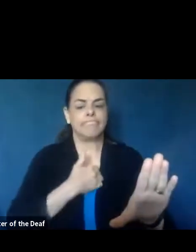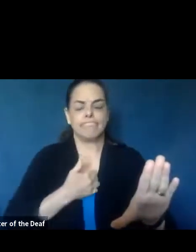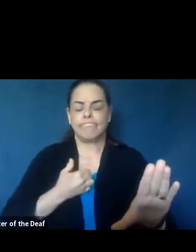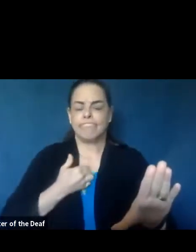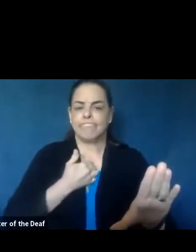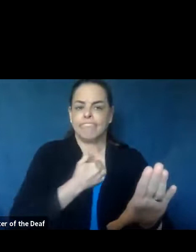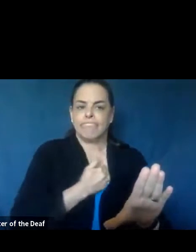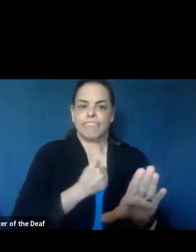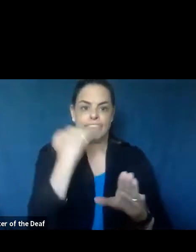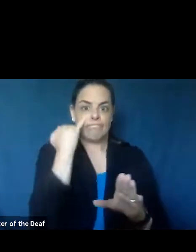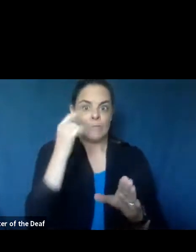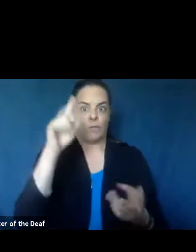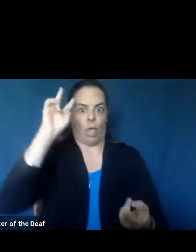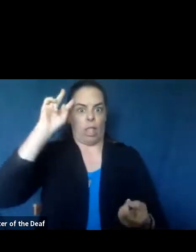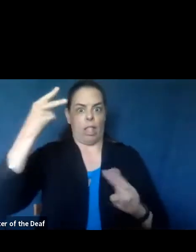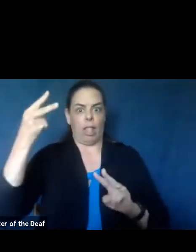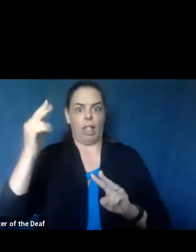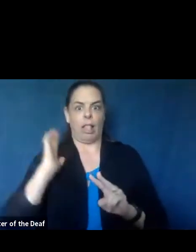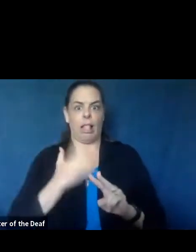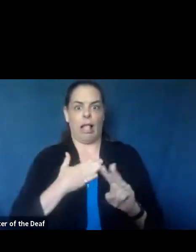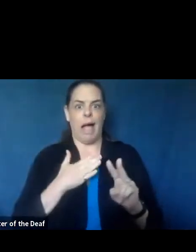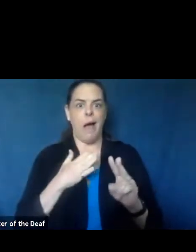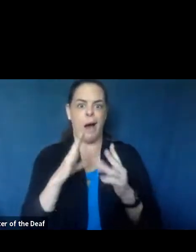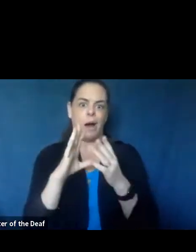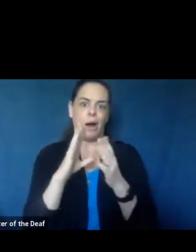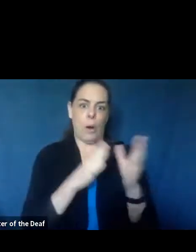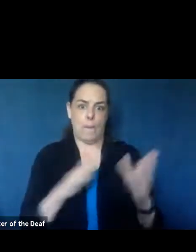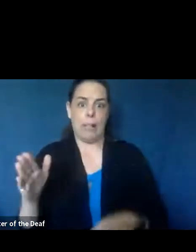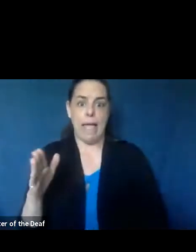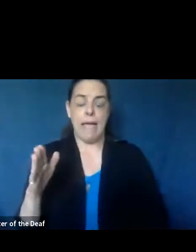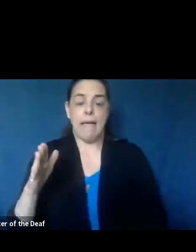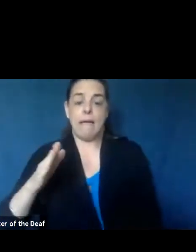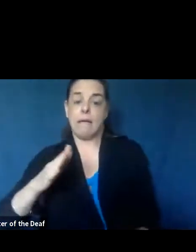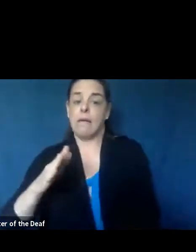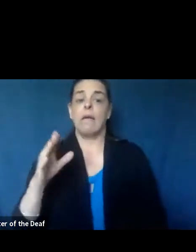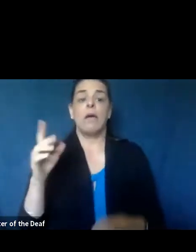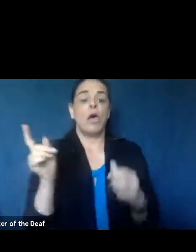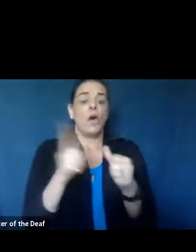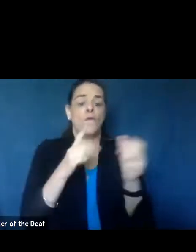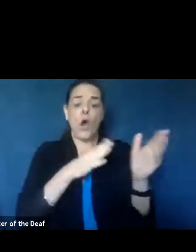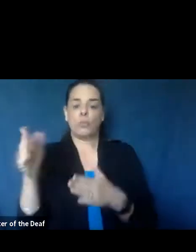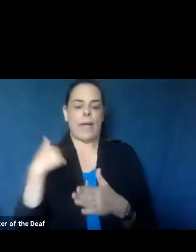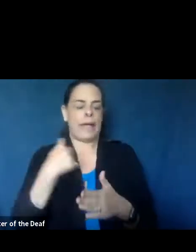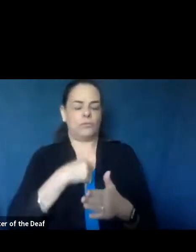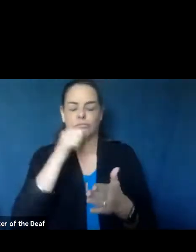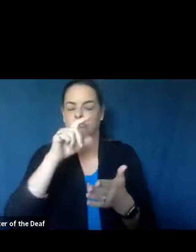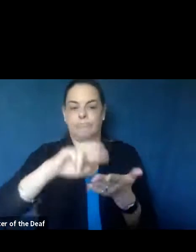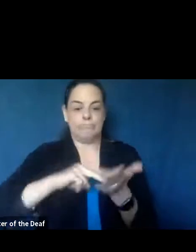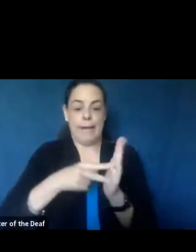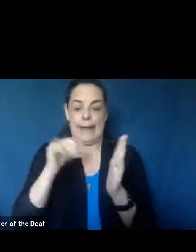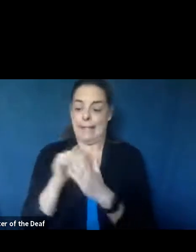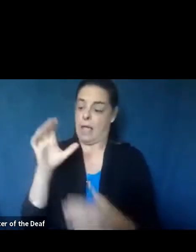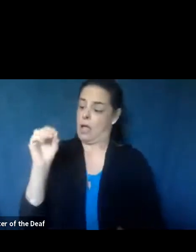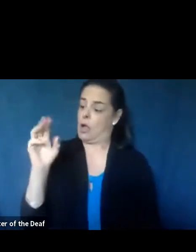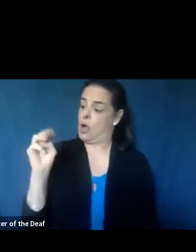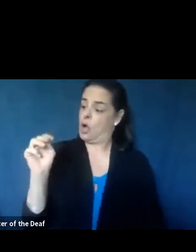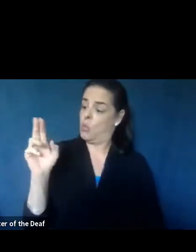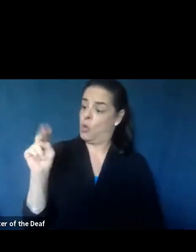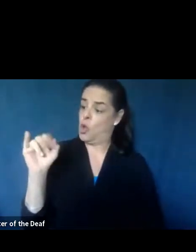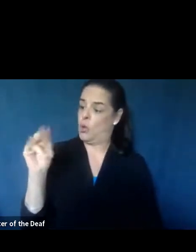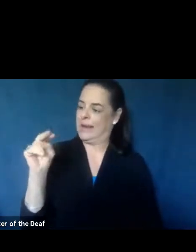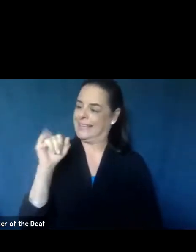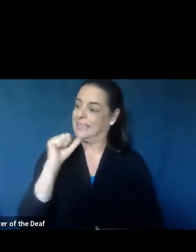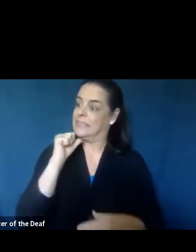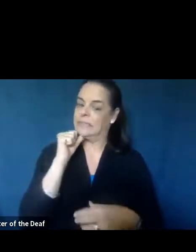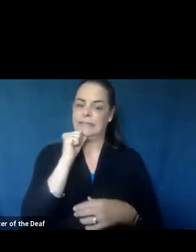in our plan. In our original plan, we did not mean to insinuate in any way that communion is not a core value for